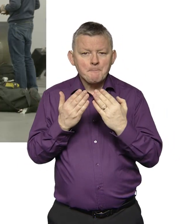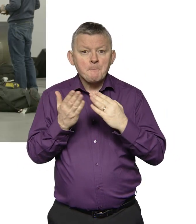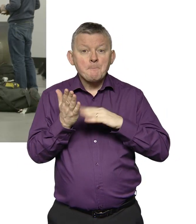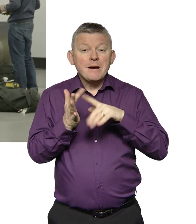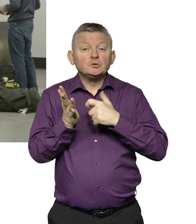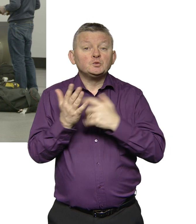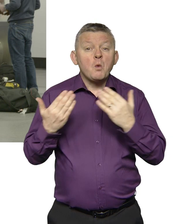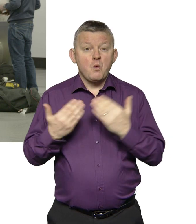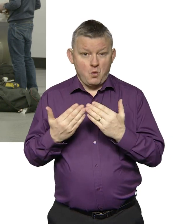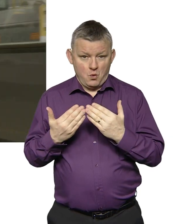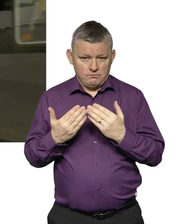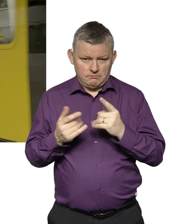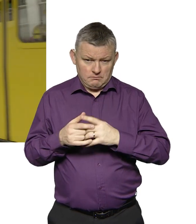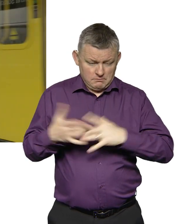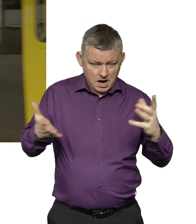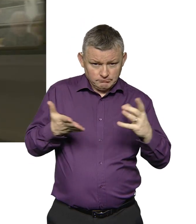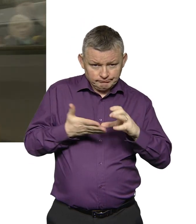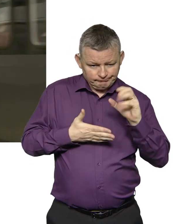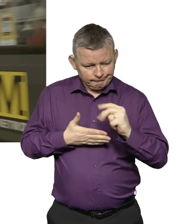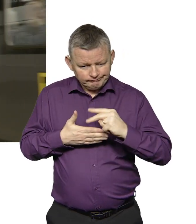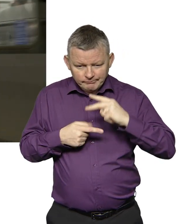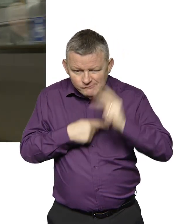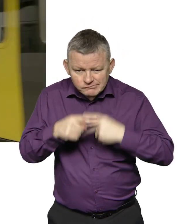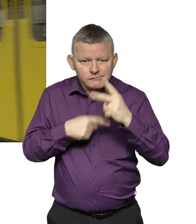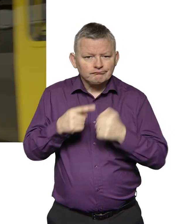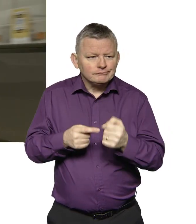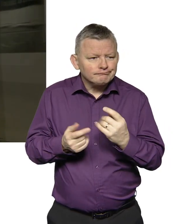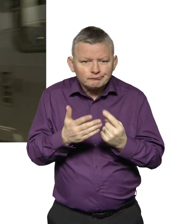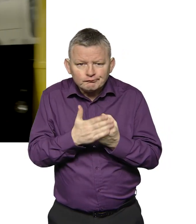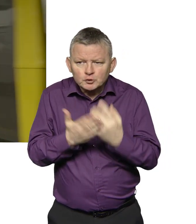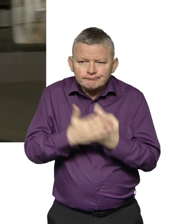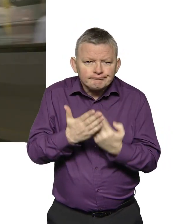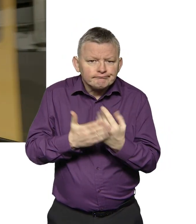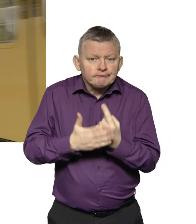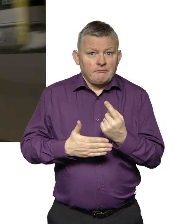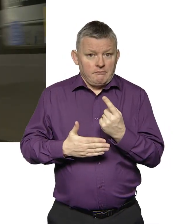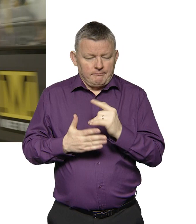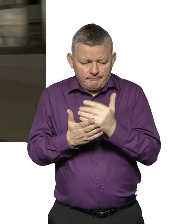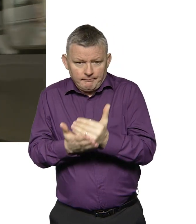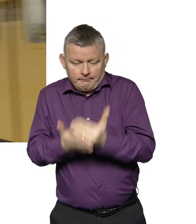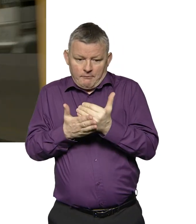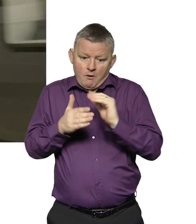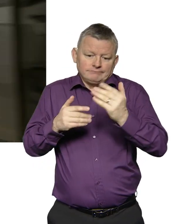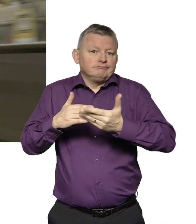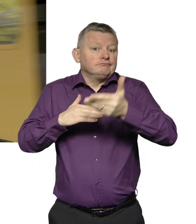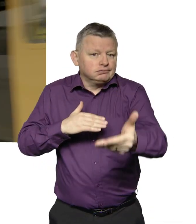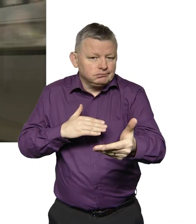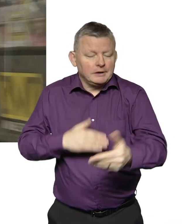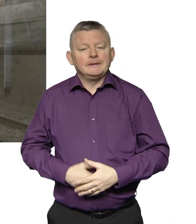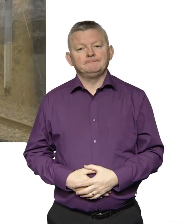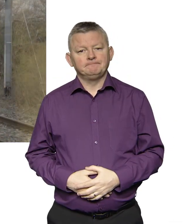Tyne and Wear Metro system. It's part of a huge asset renewal programme that will safeguard it for another